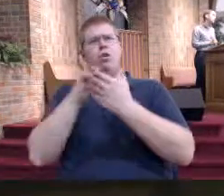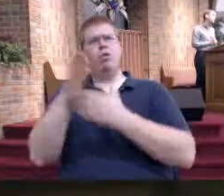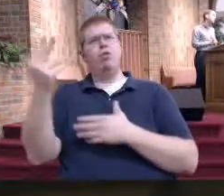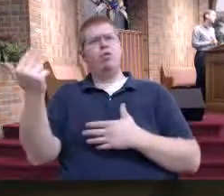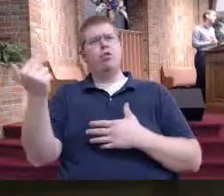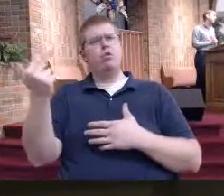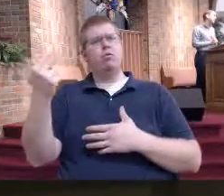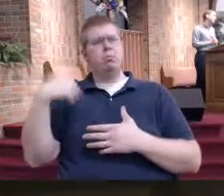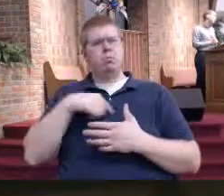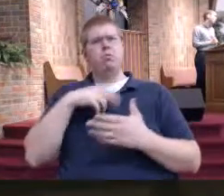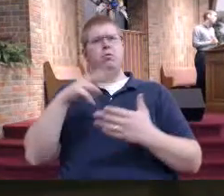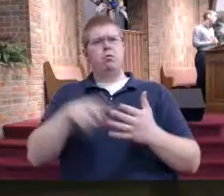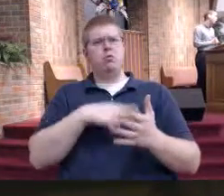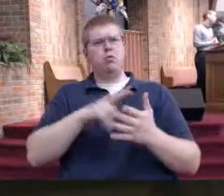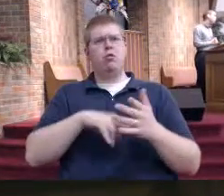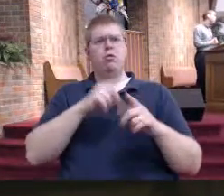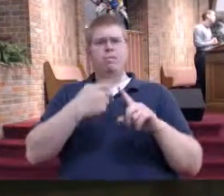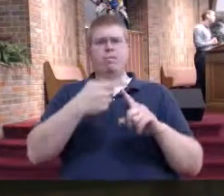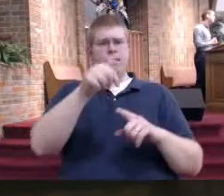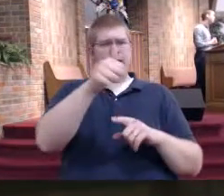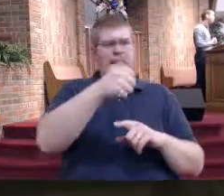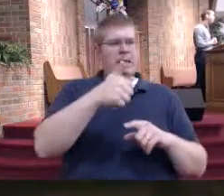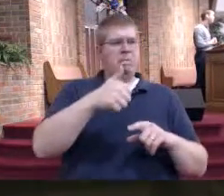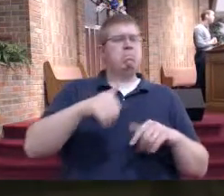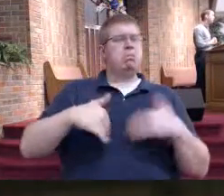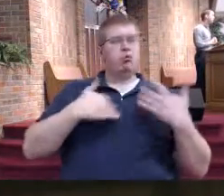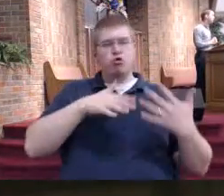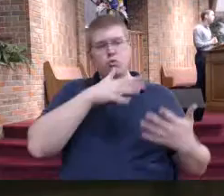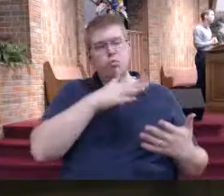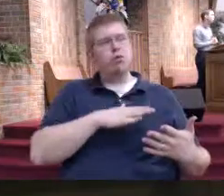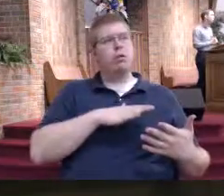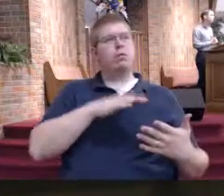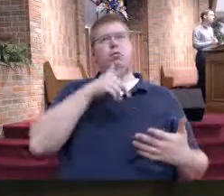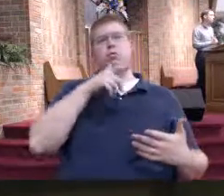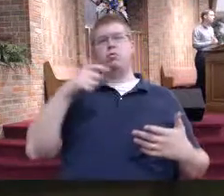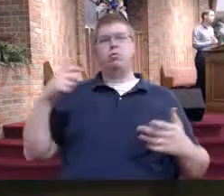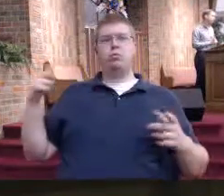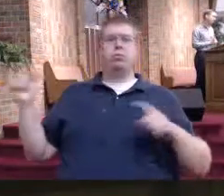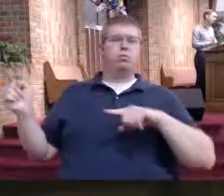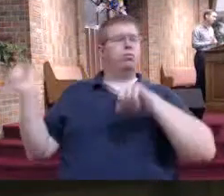about the 10 young women who showed up to